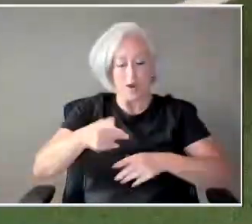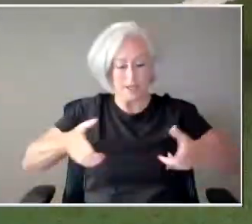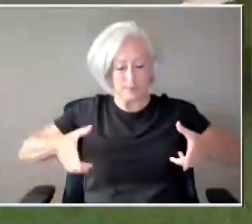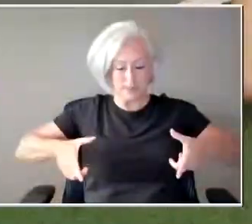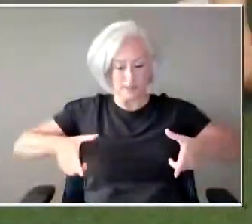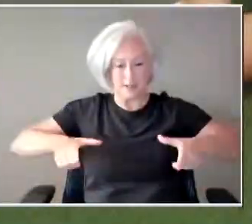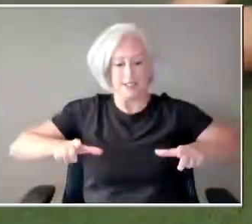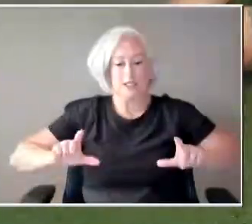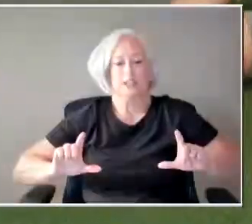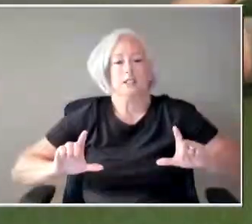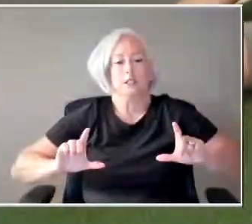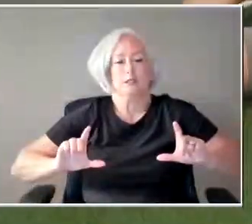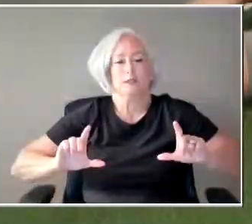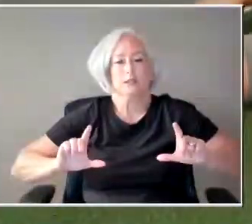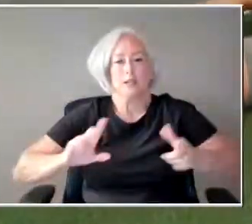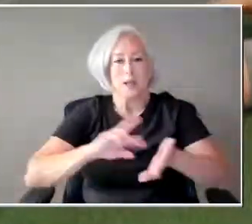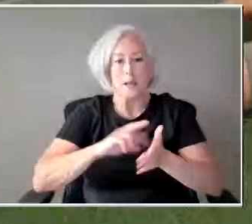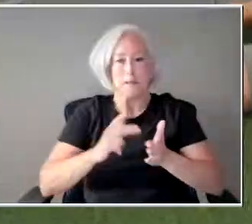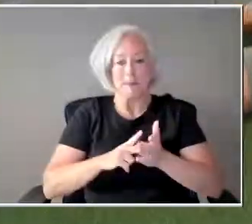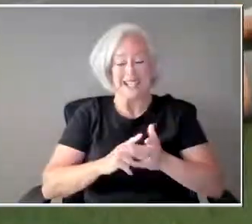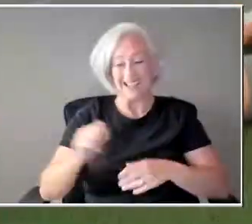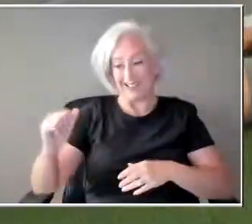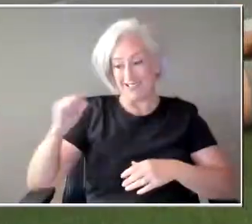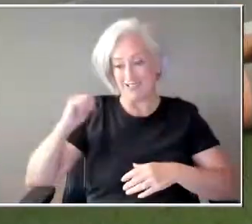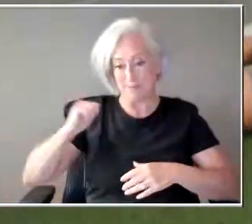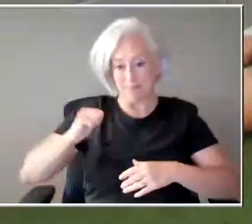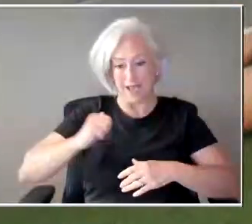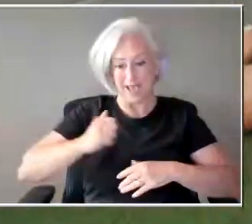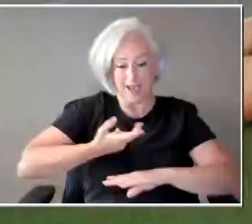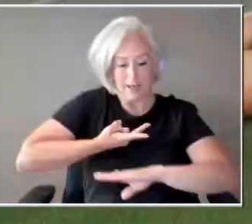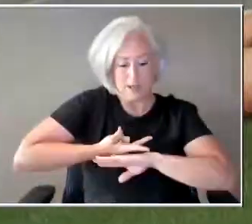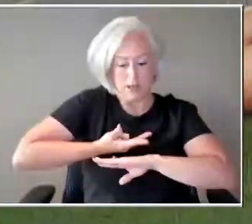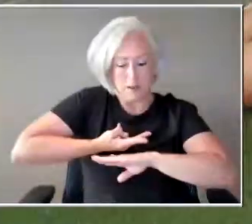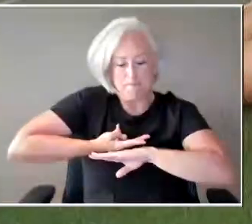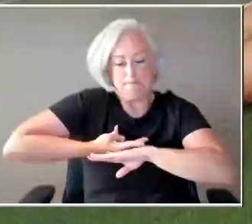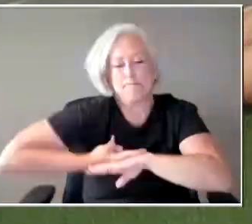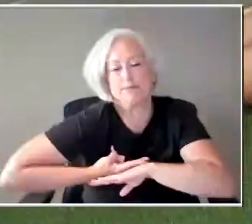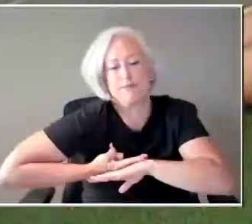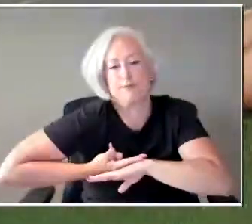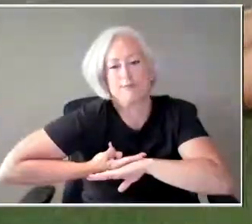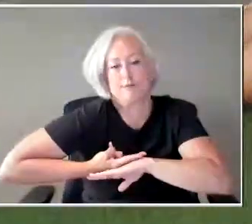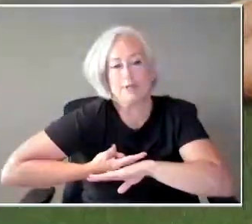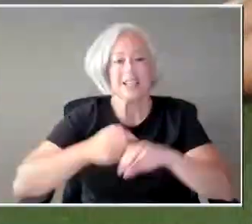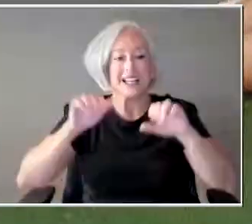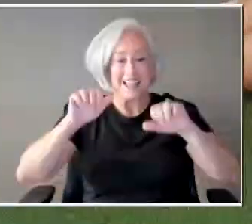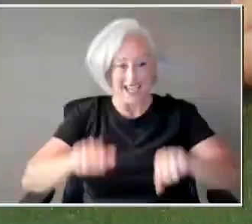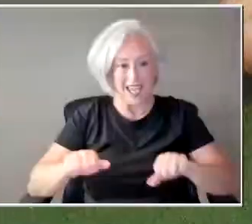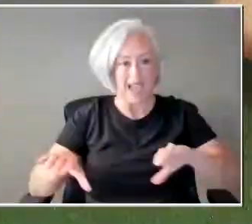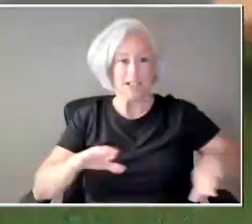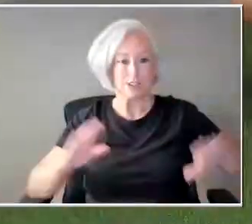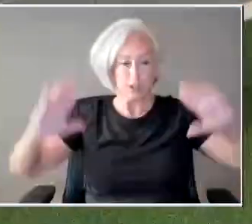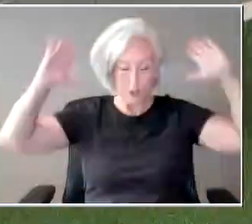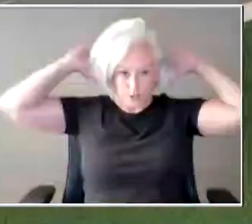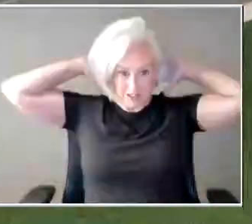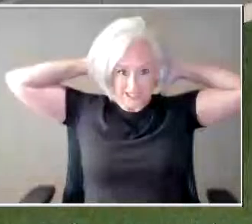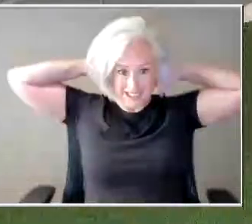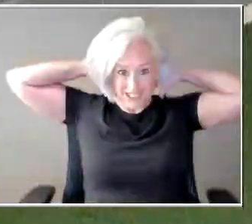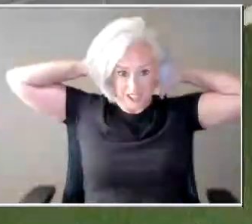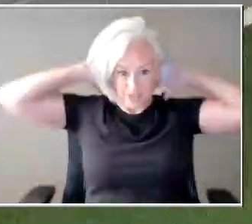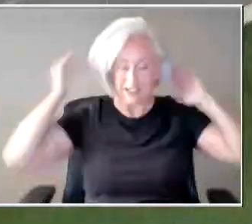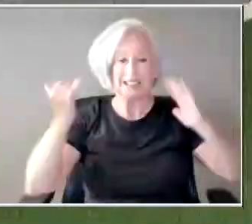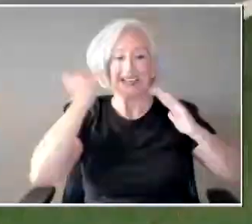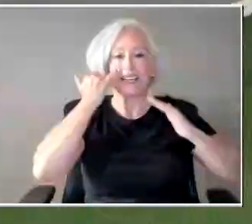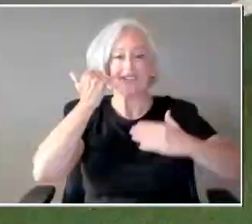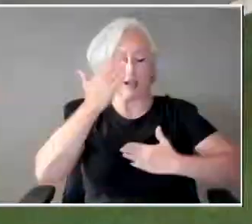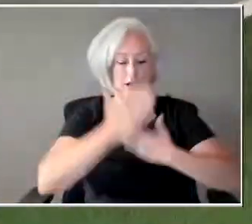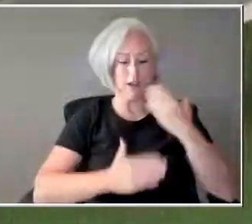go behind your head. Again, they can go across the chest if that's more comfortable for you, but for a crunch, the biggest thing is you're just going to try to clear up to where the bottom